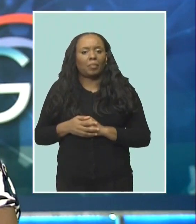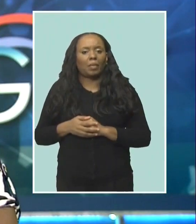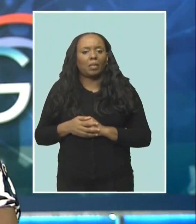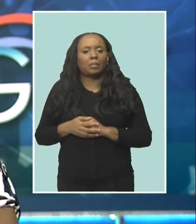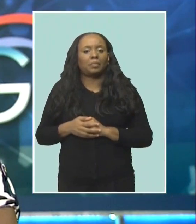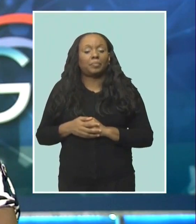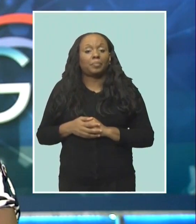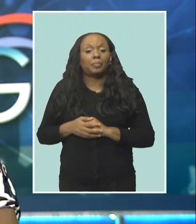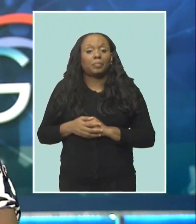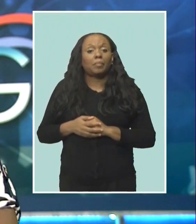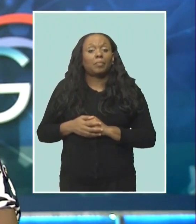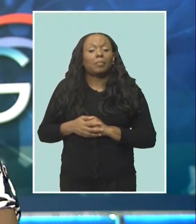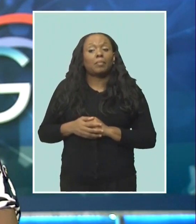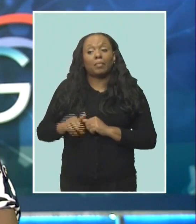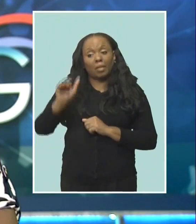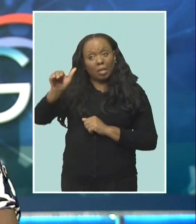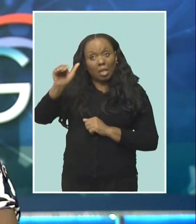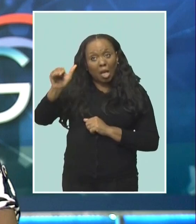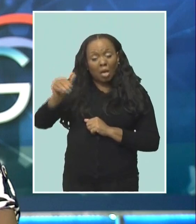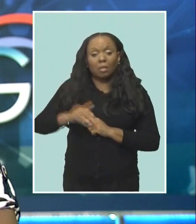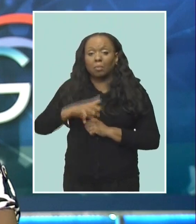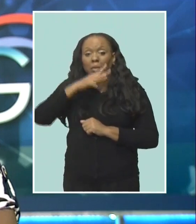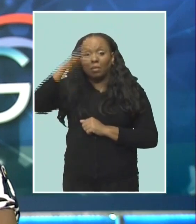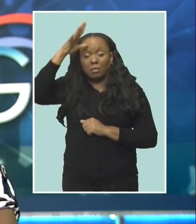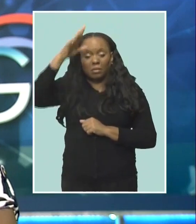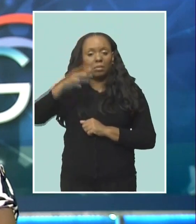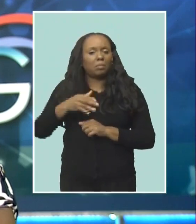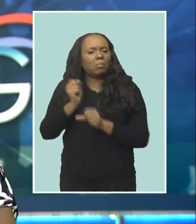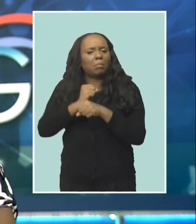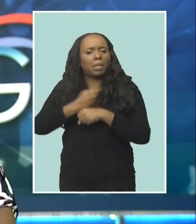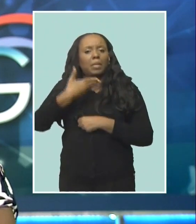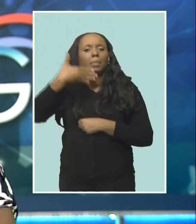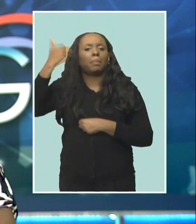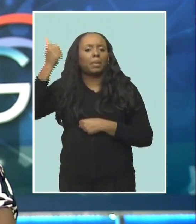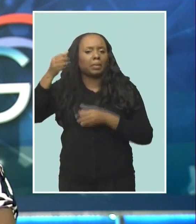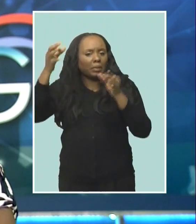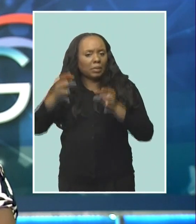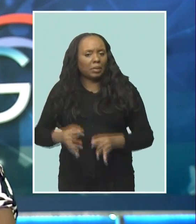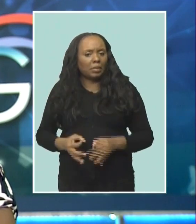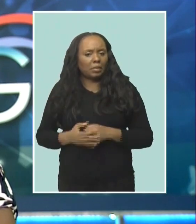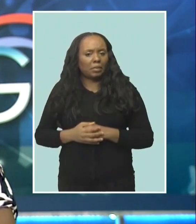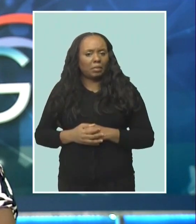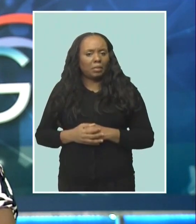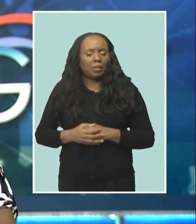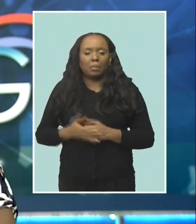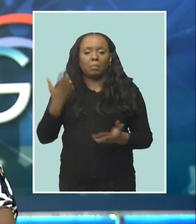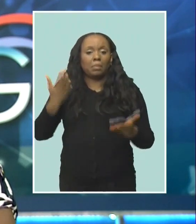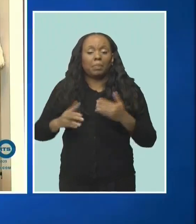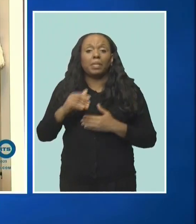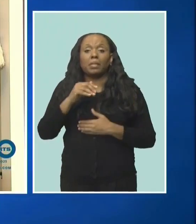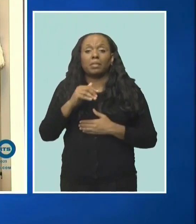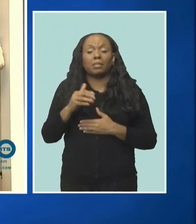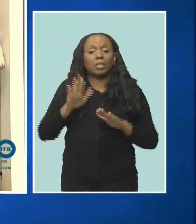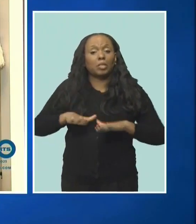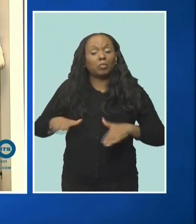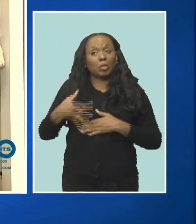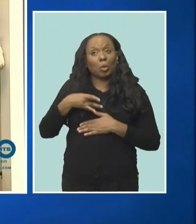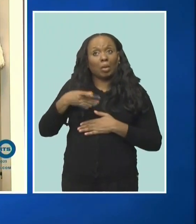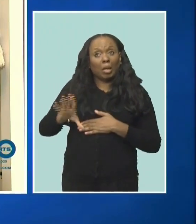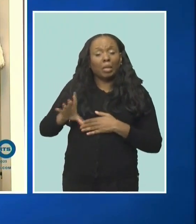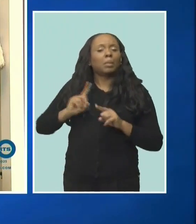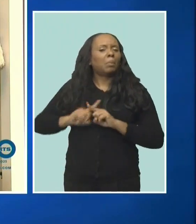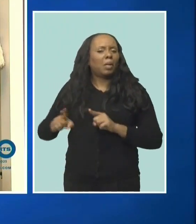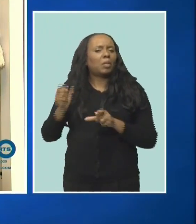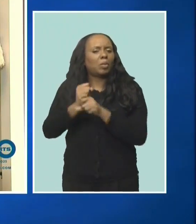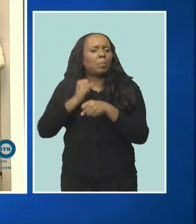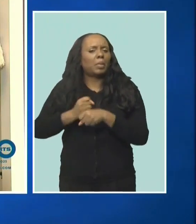to make decisions in the best interest of their children, even if they're unpopular. Have the right to health. And